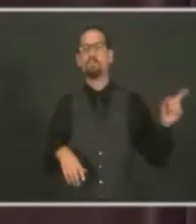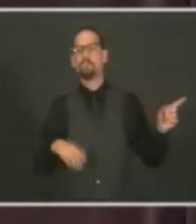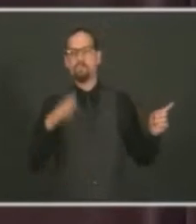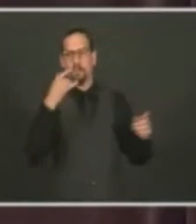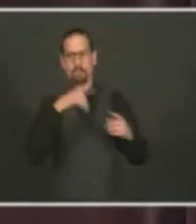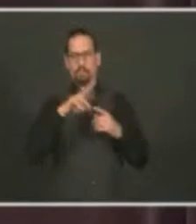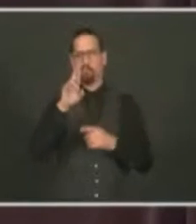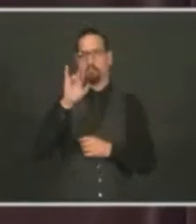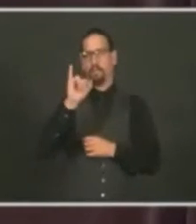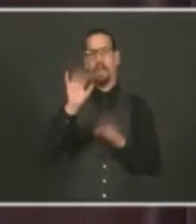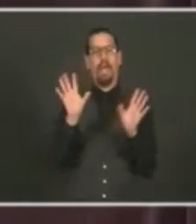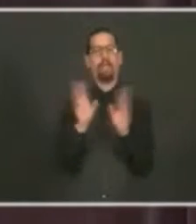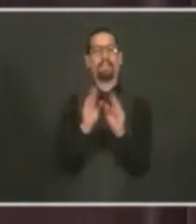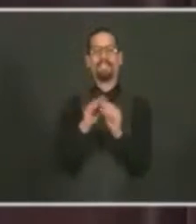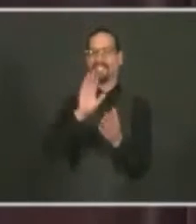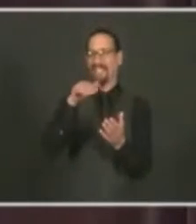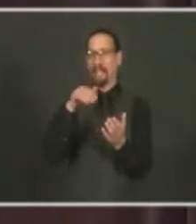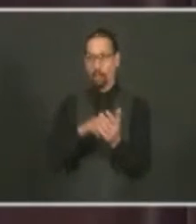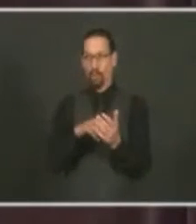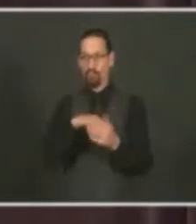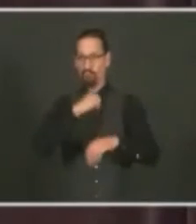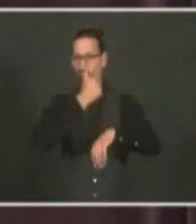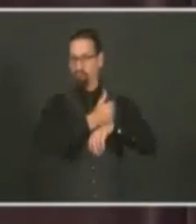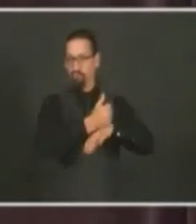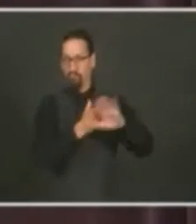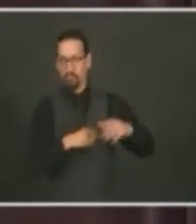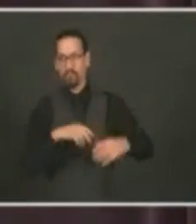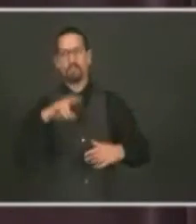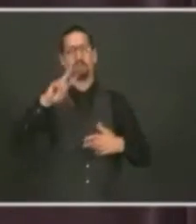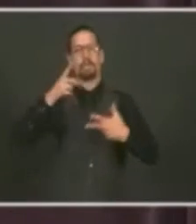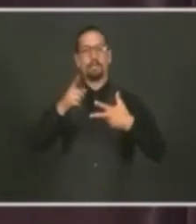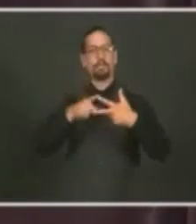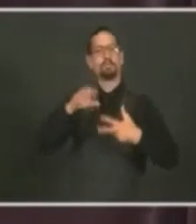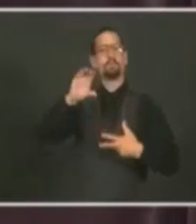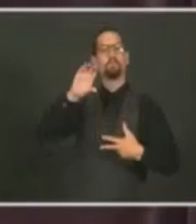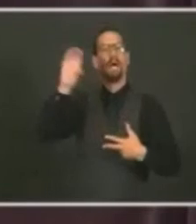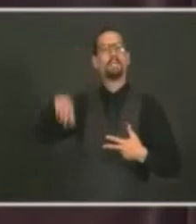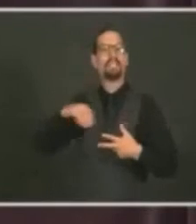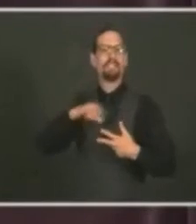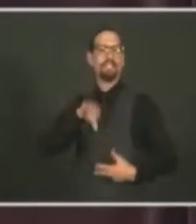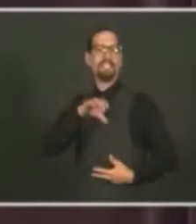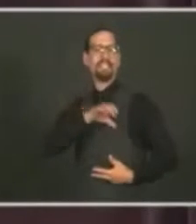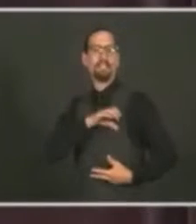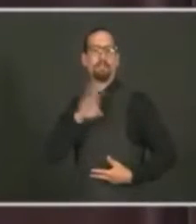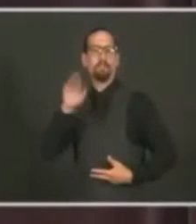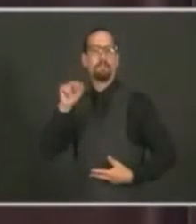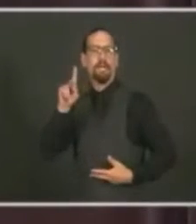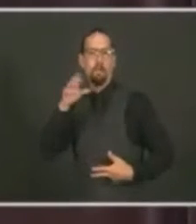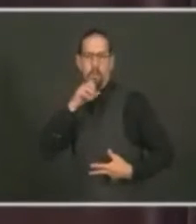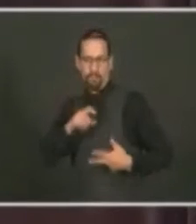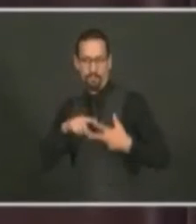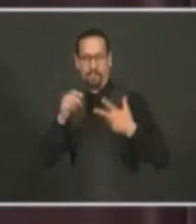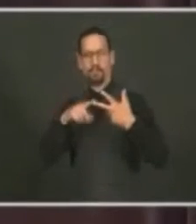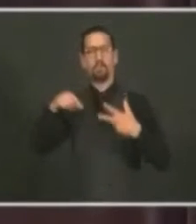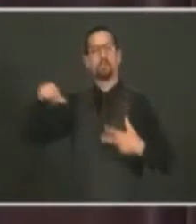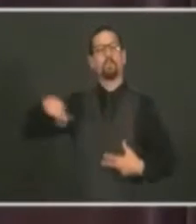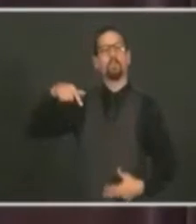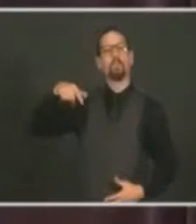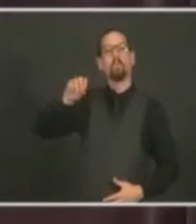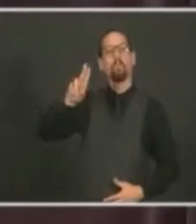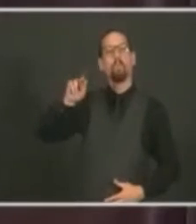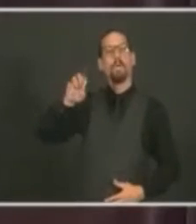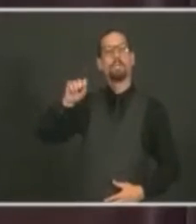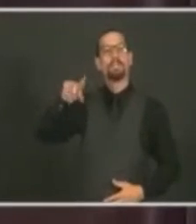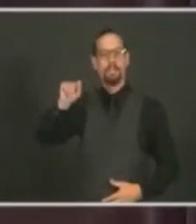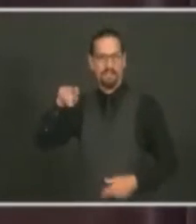Providence, a second one in Cranston, and a third one at Quonset in North Kingston.